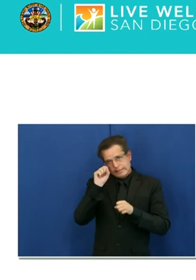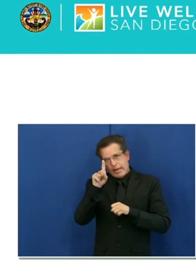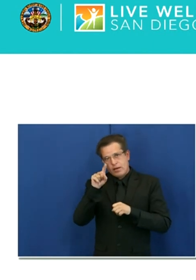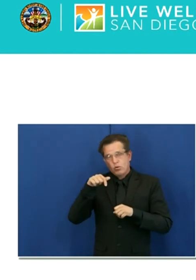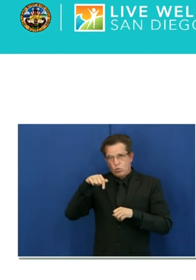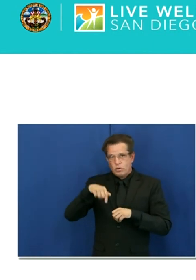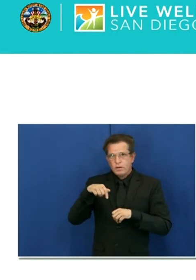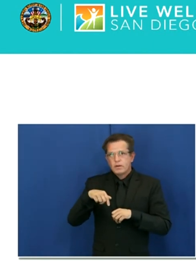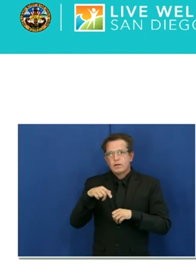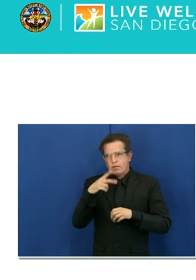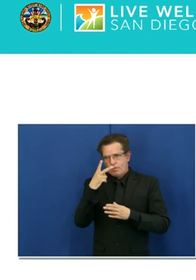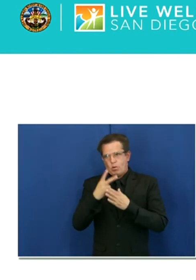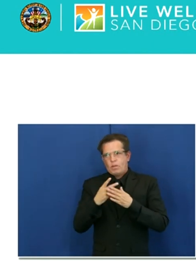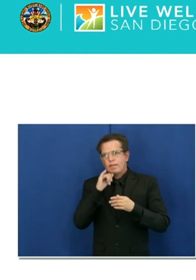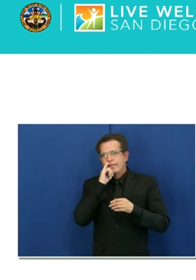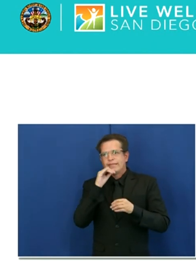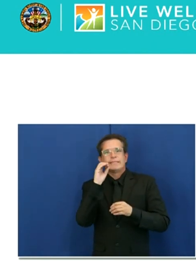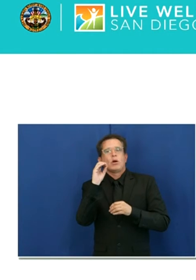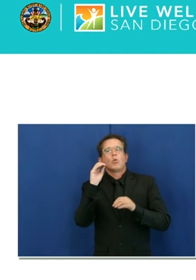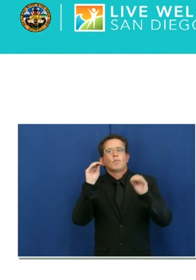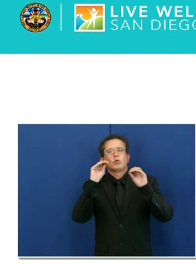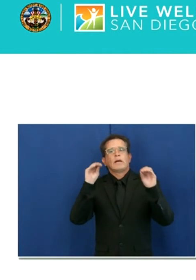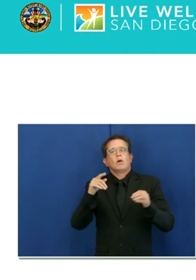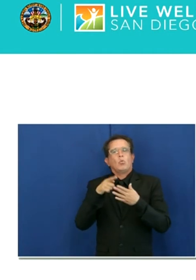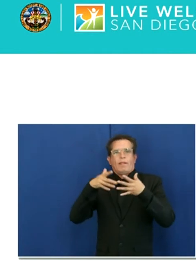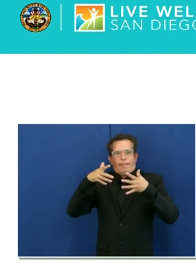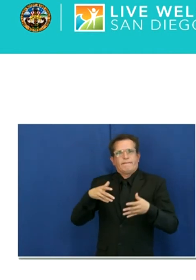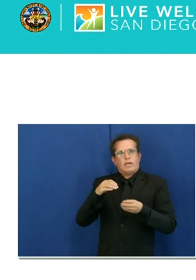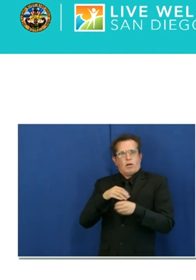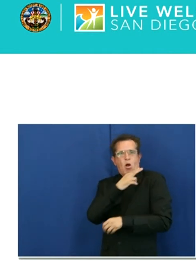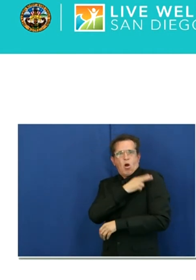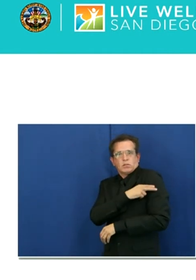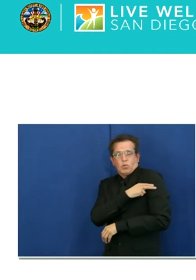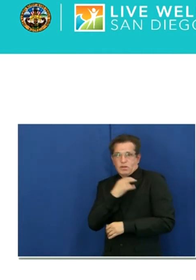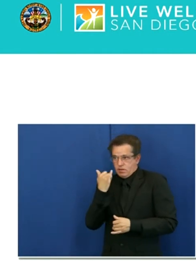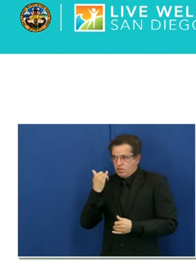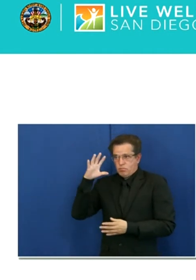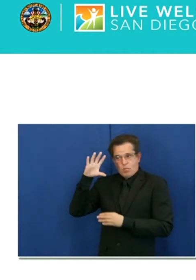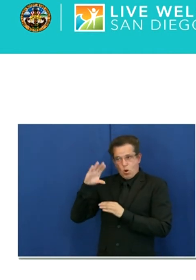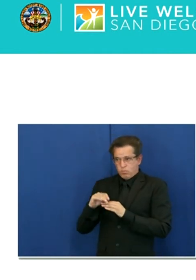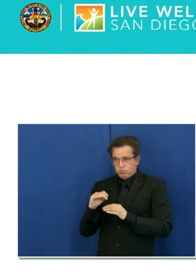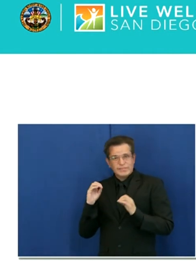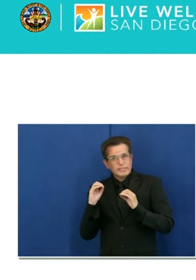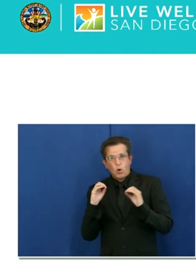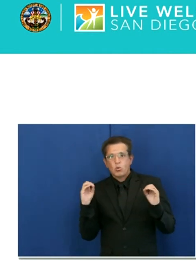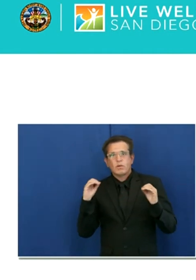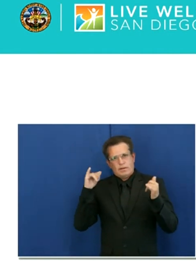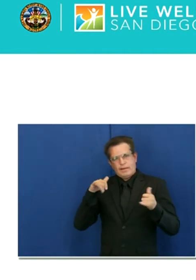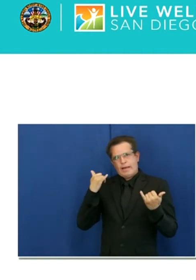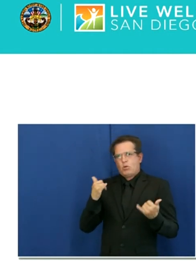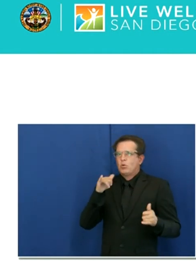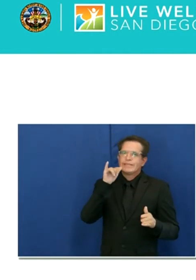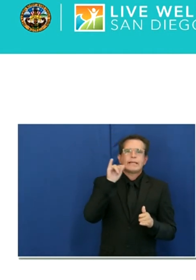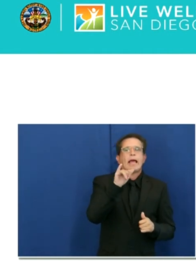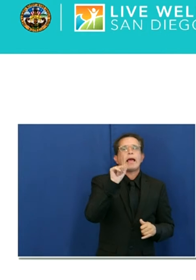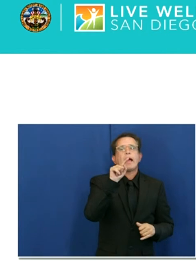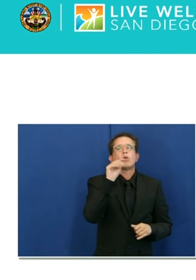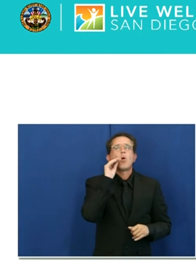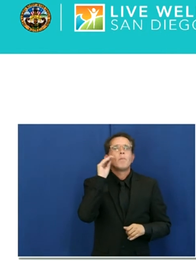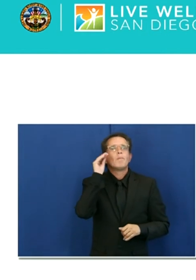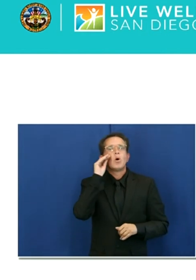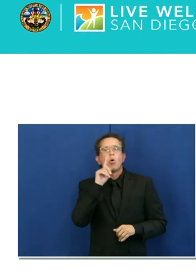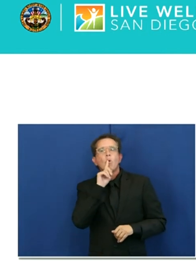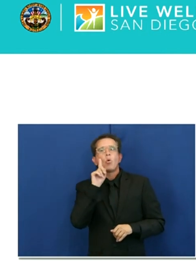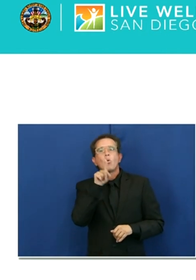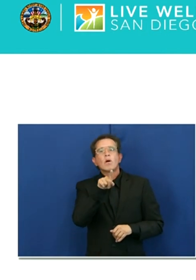Valley, is at 0%. It's been 3 weeks, just over 3 weeks, since that stay-at-home order was in effect. And while we've had sort of